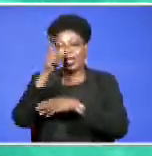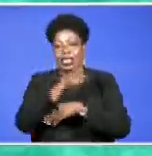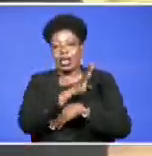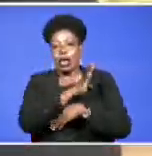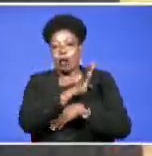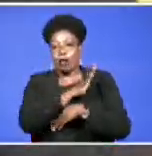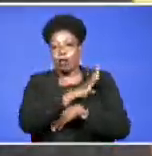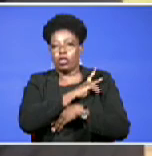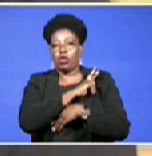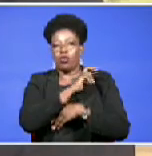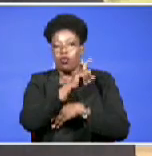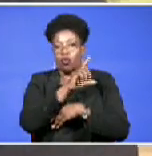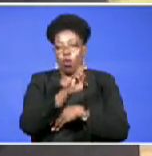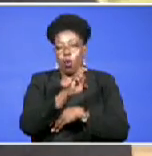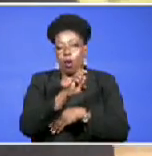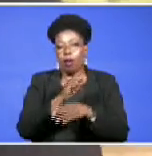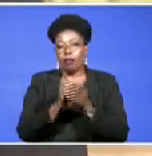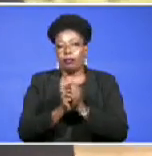Roll. It was amazing.